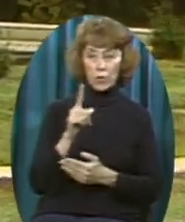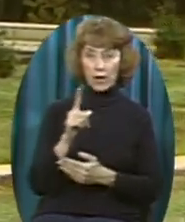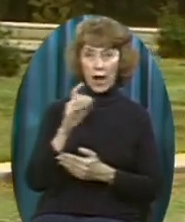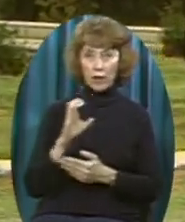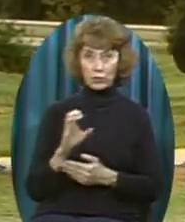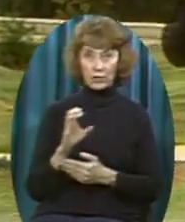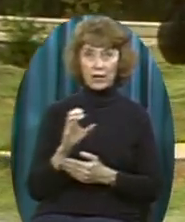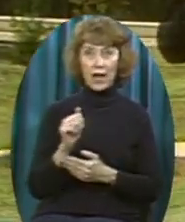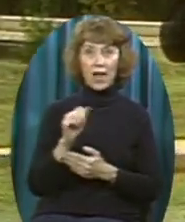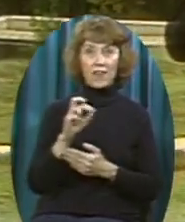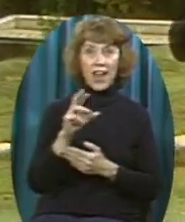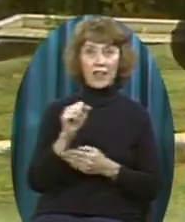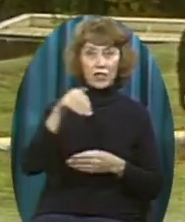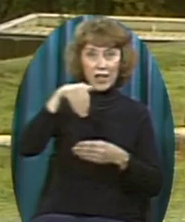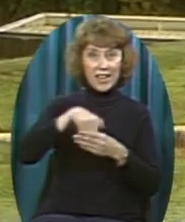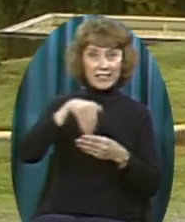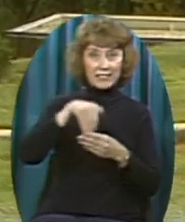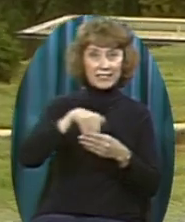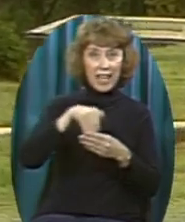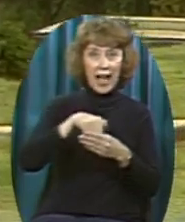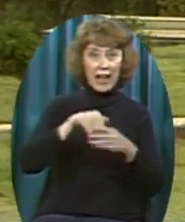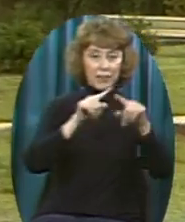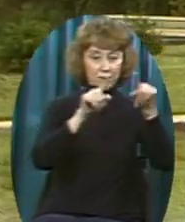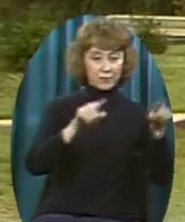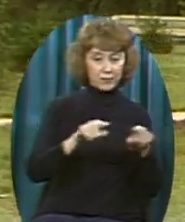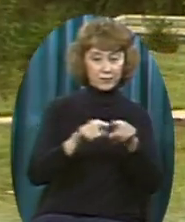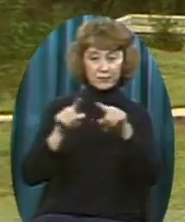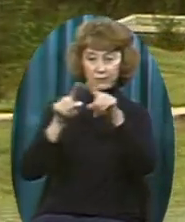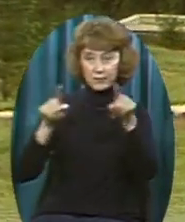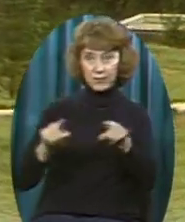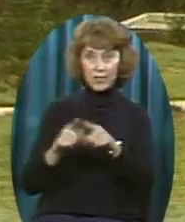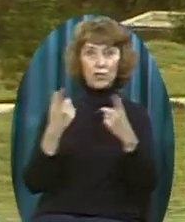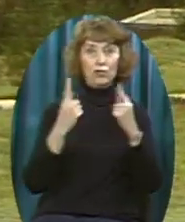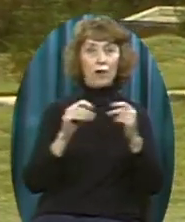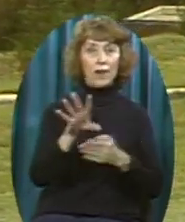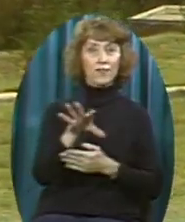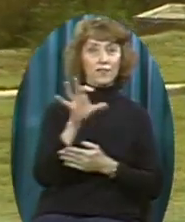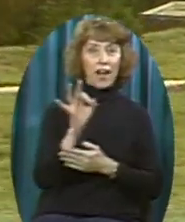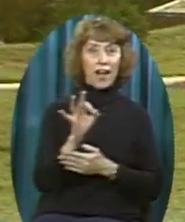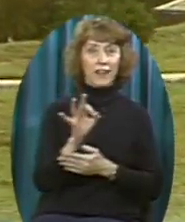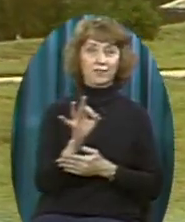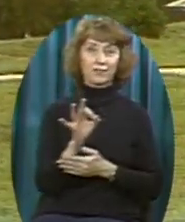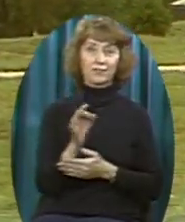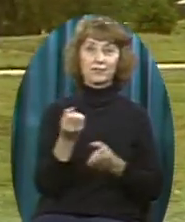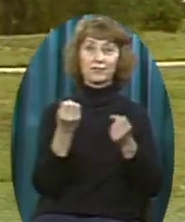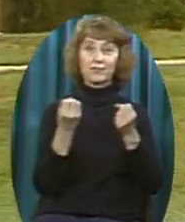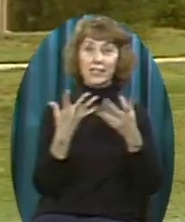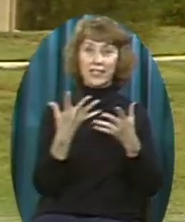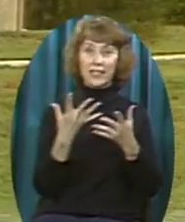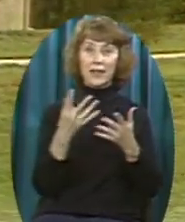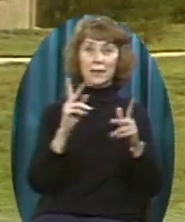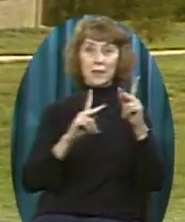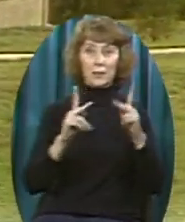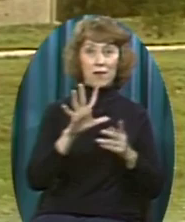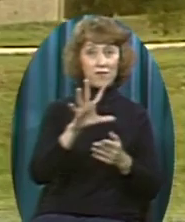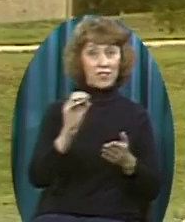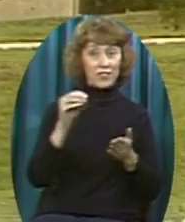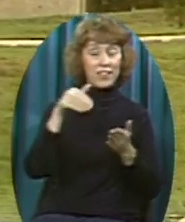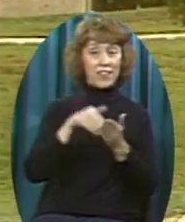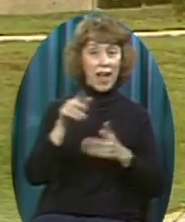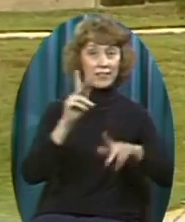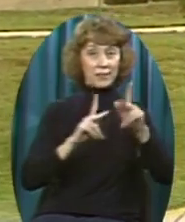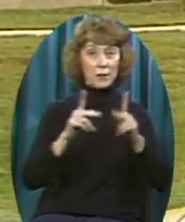plat. And we're trying to find 50,000 persons. And today's the last day ever we're going to do that. 50,000 persons who will